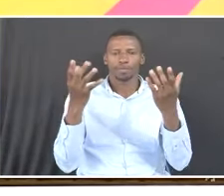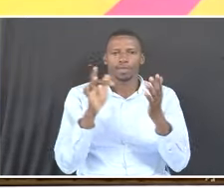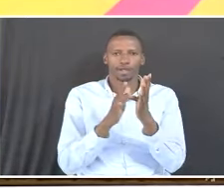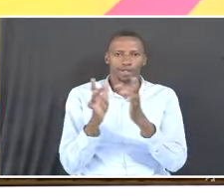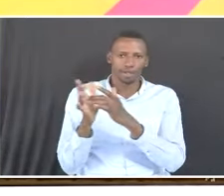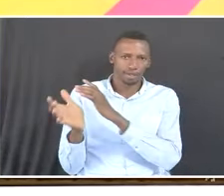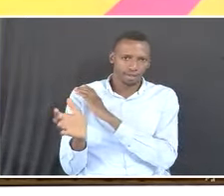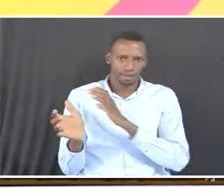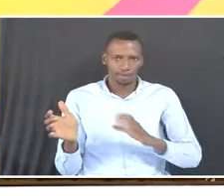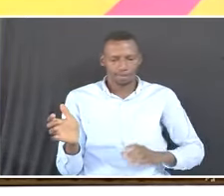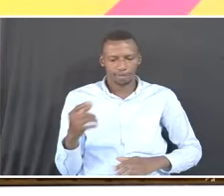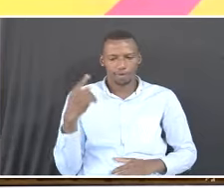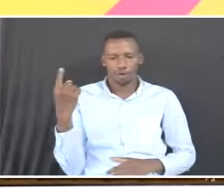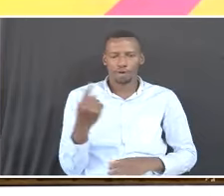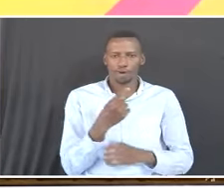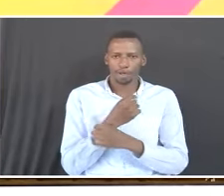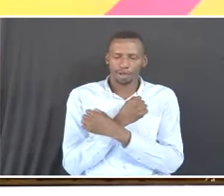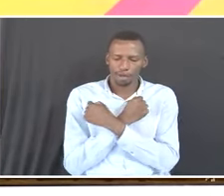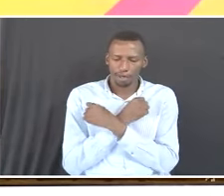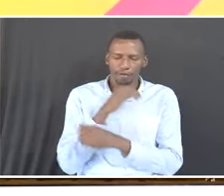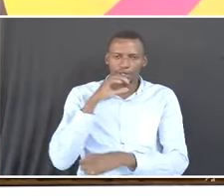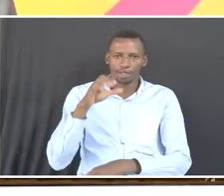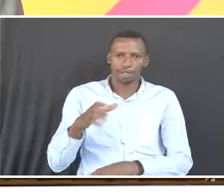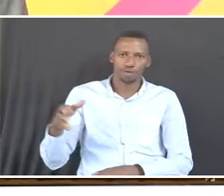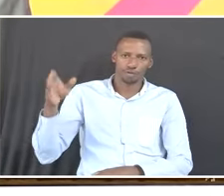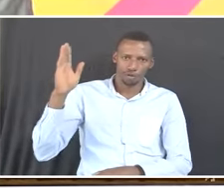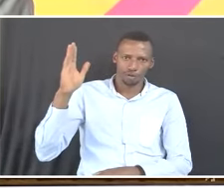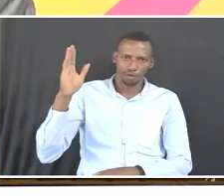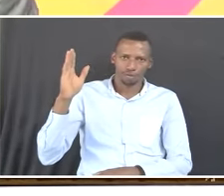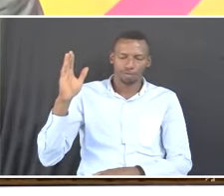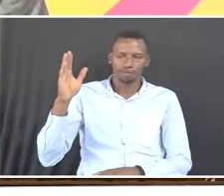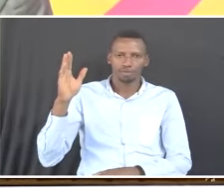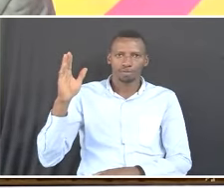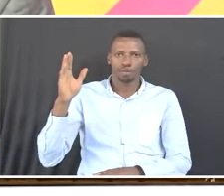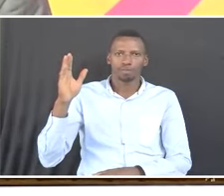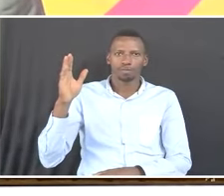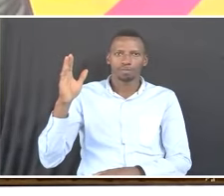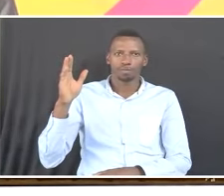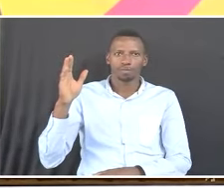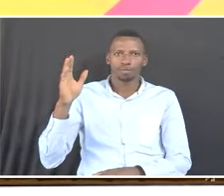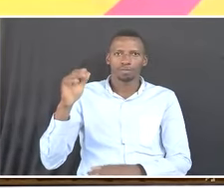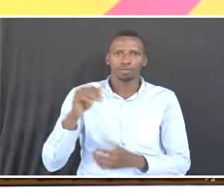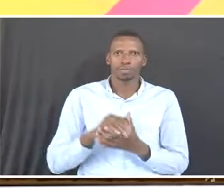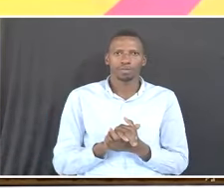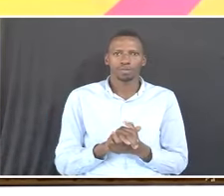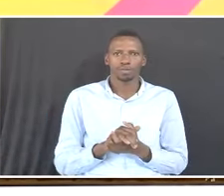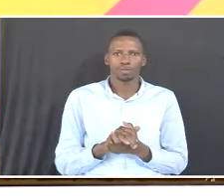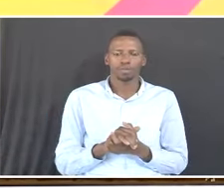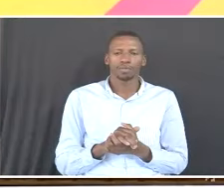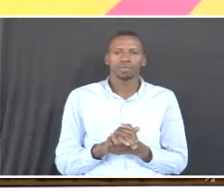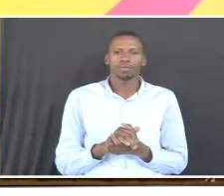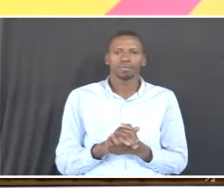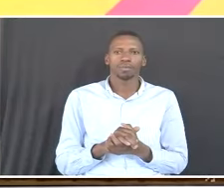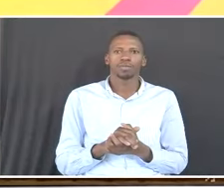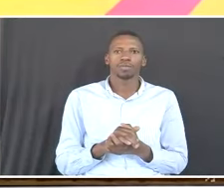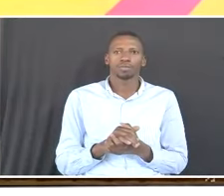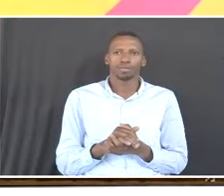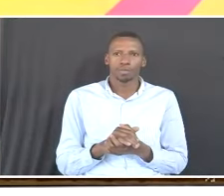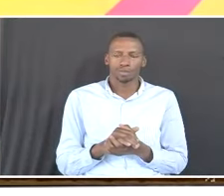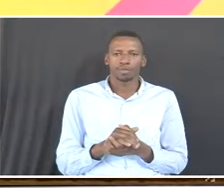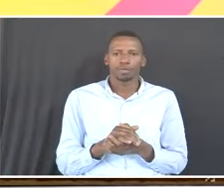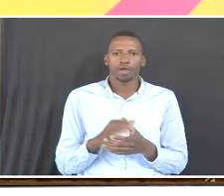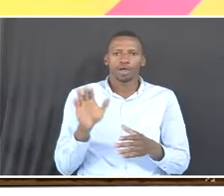the only begotten loving Son of God? George Bernard, where are those